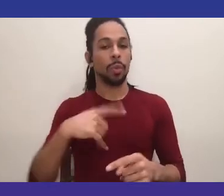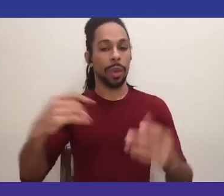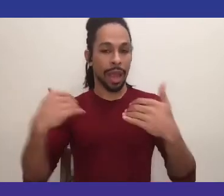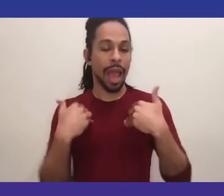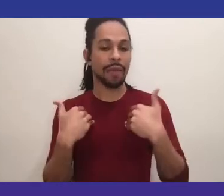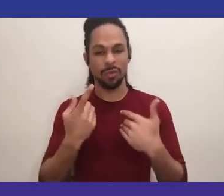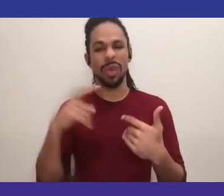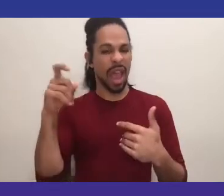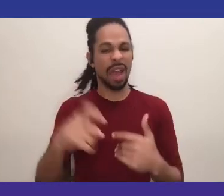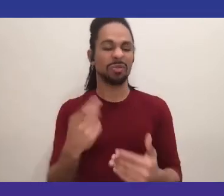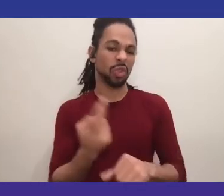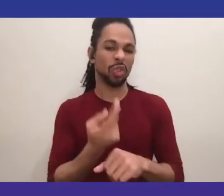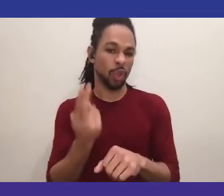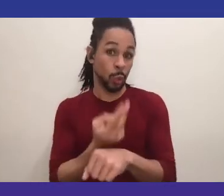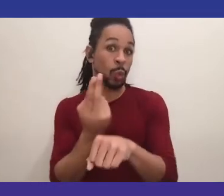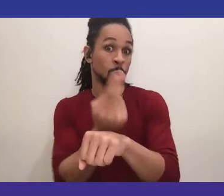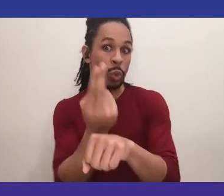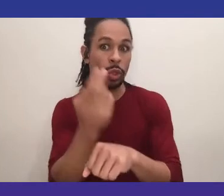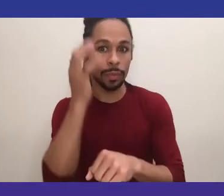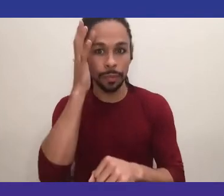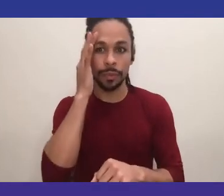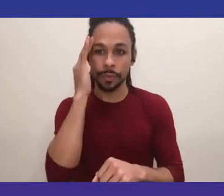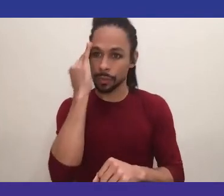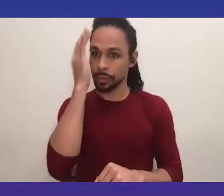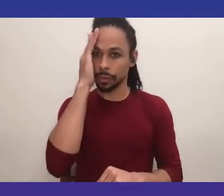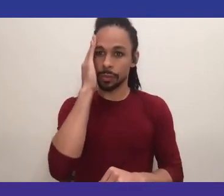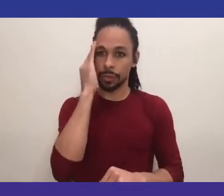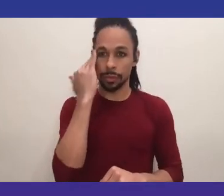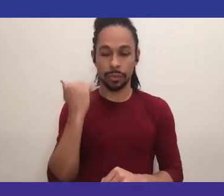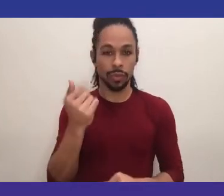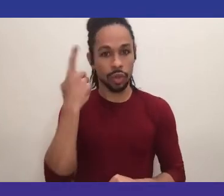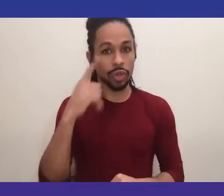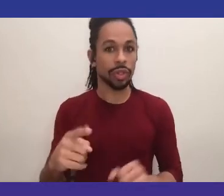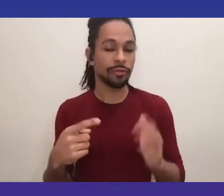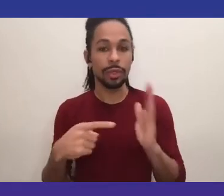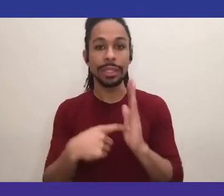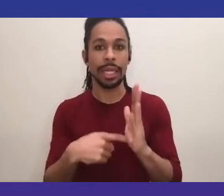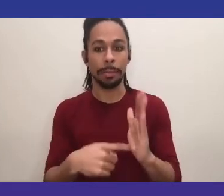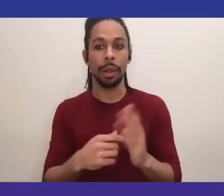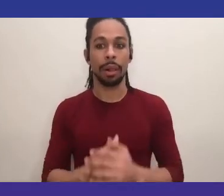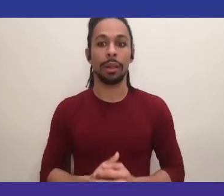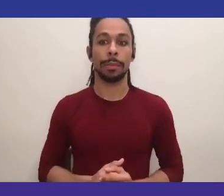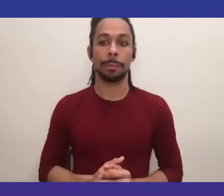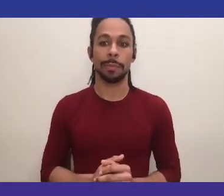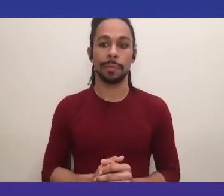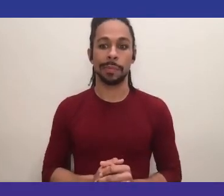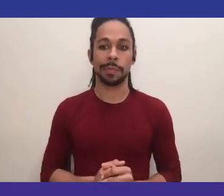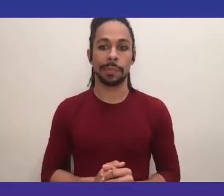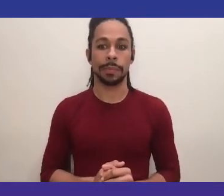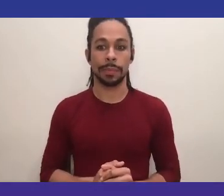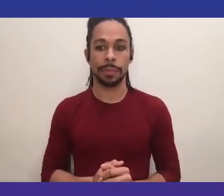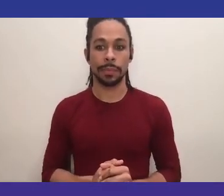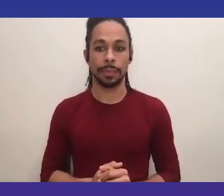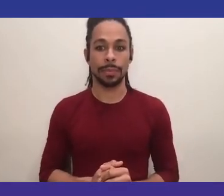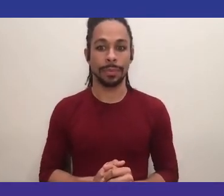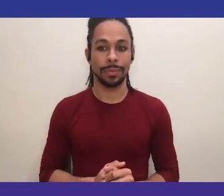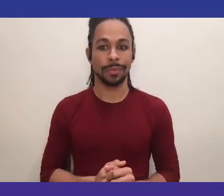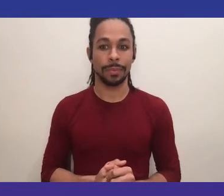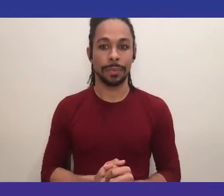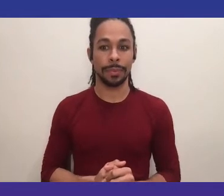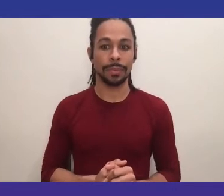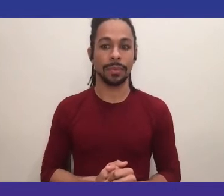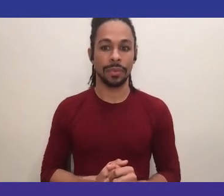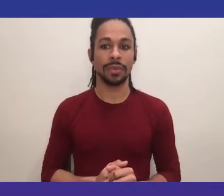know? So for instance, to me, if we think about